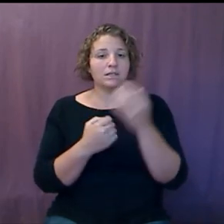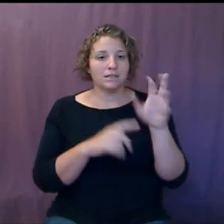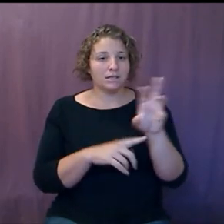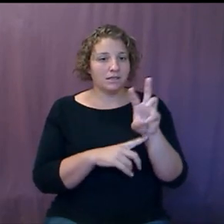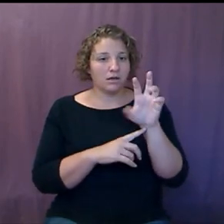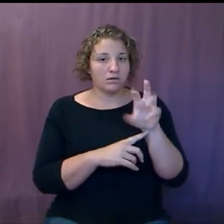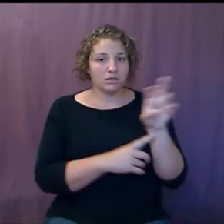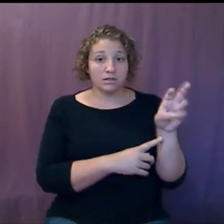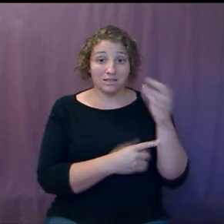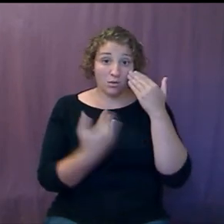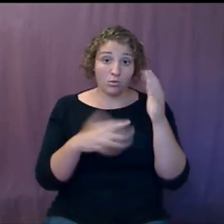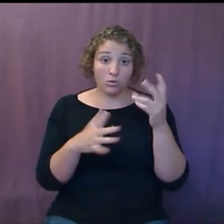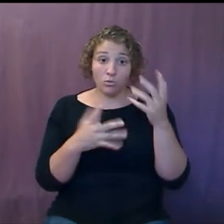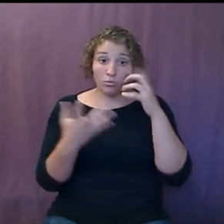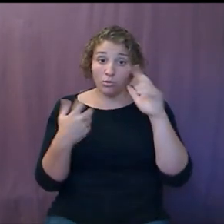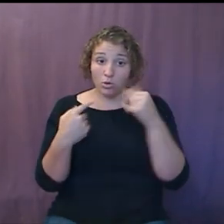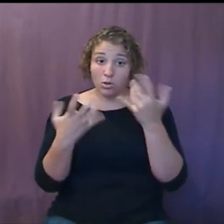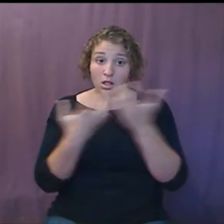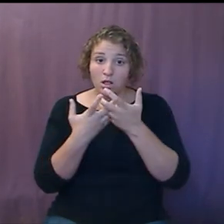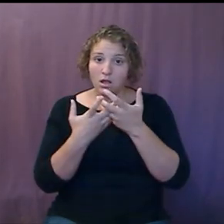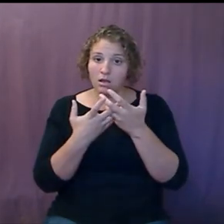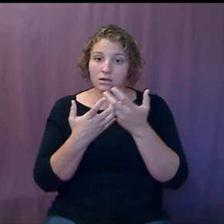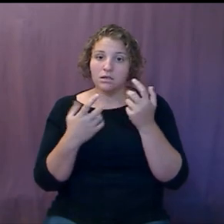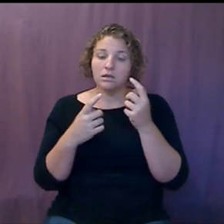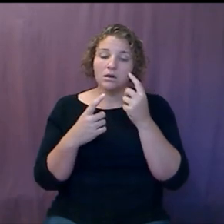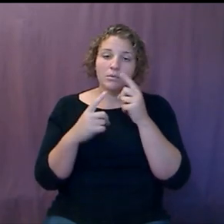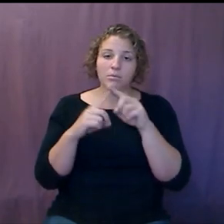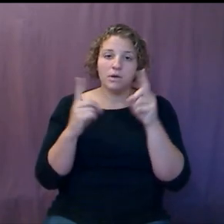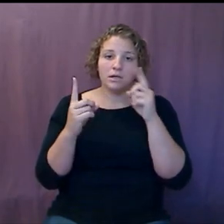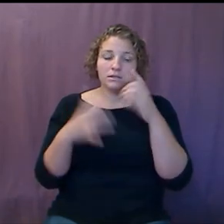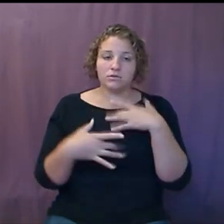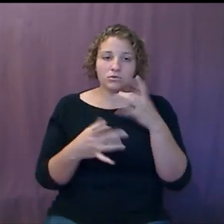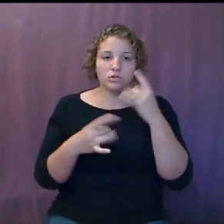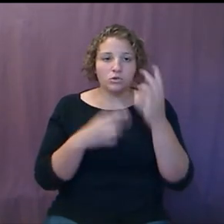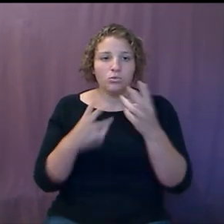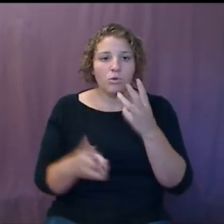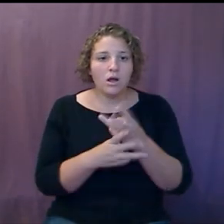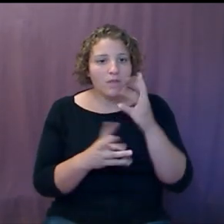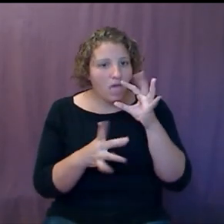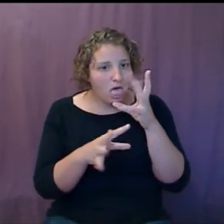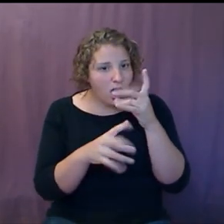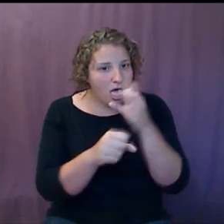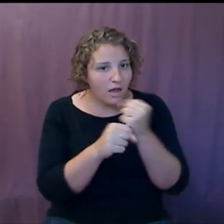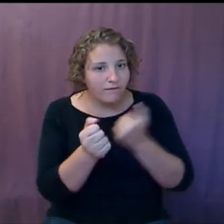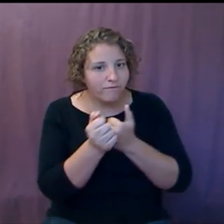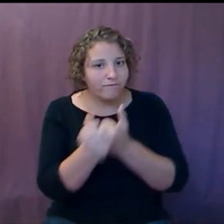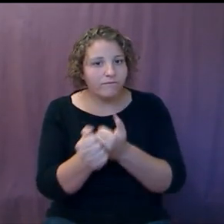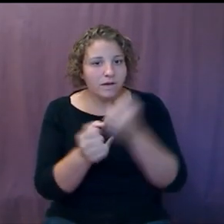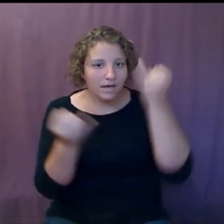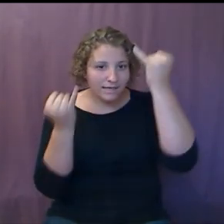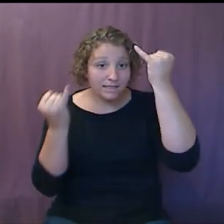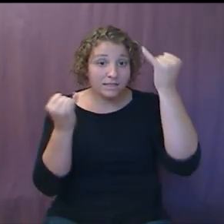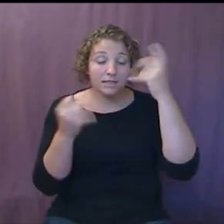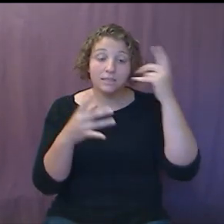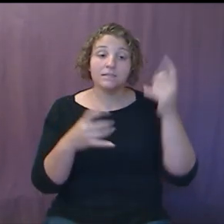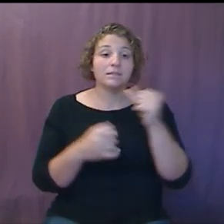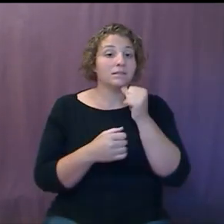going to look like and i don't know if this is incorporated but it's interesting the world is already primed to the idea at least the unbelieving world